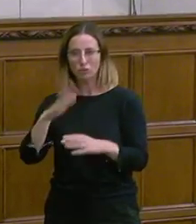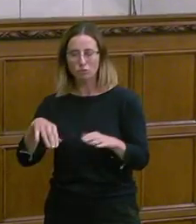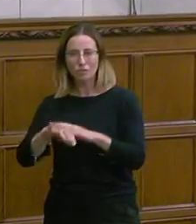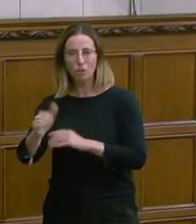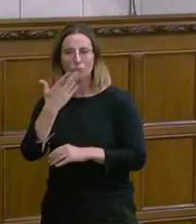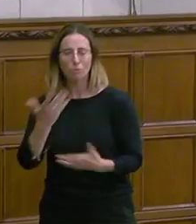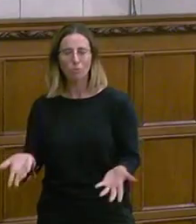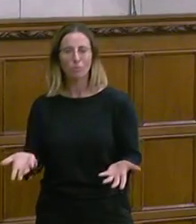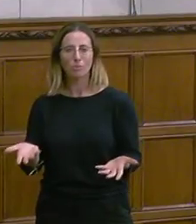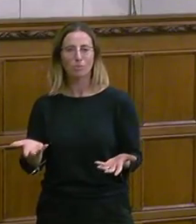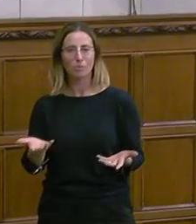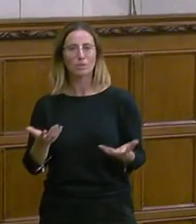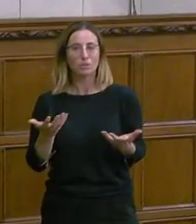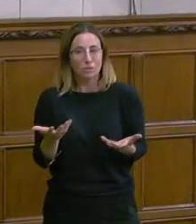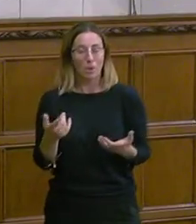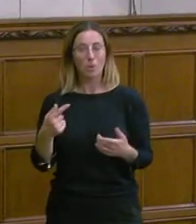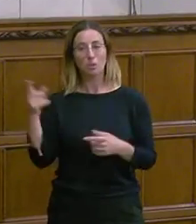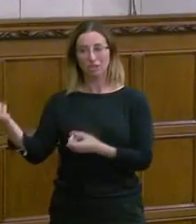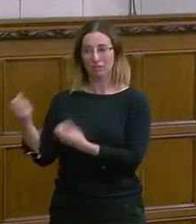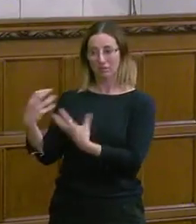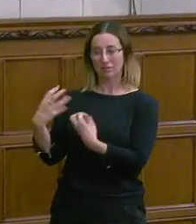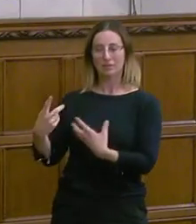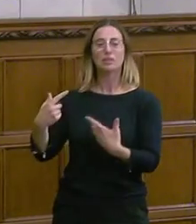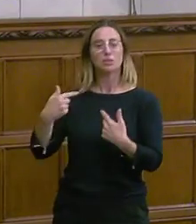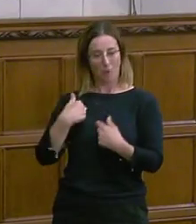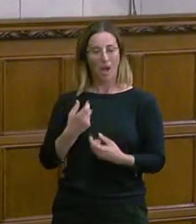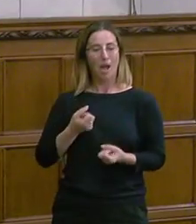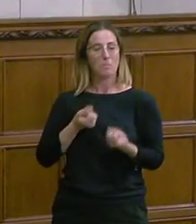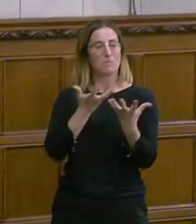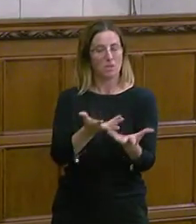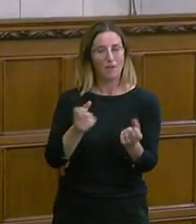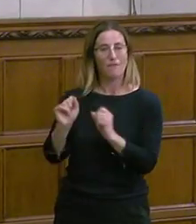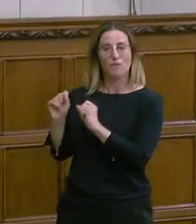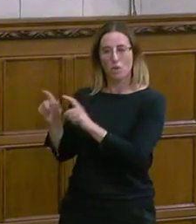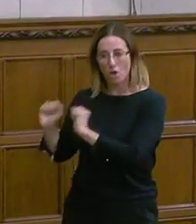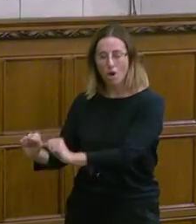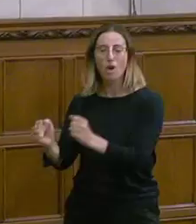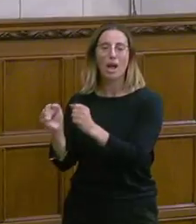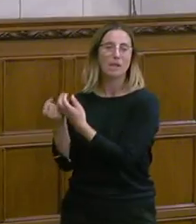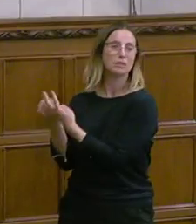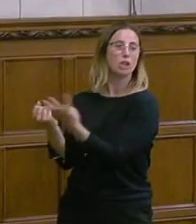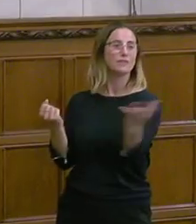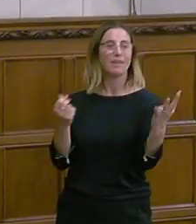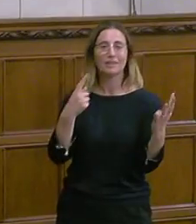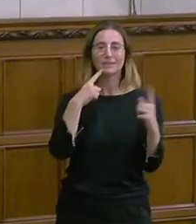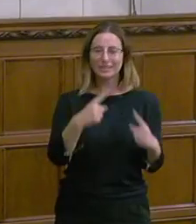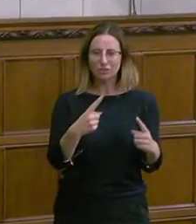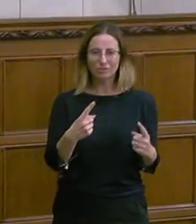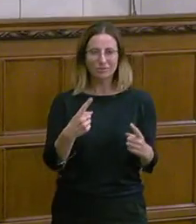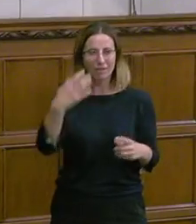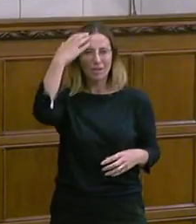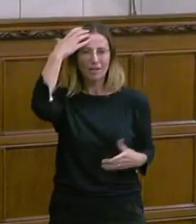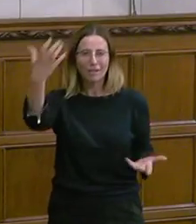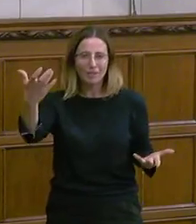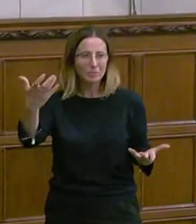asked her permission to speak here on her behalf today, but I'll be speaking on behalf of lots of other teachers. It would cost the government absolutely